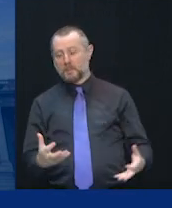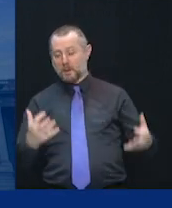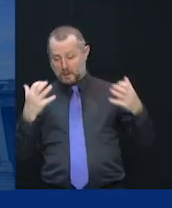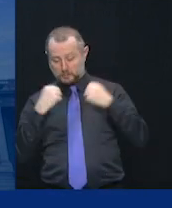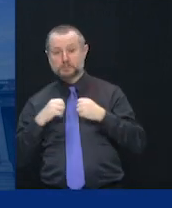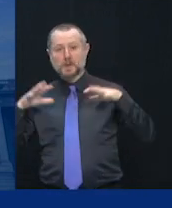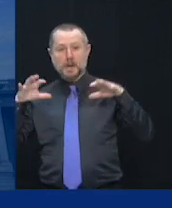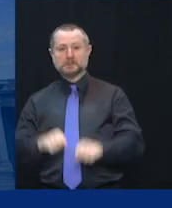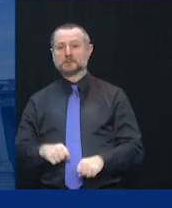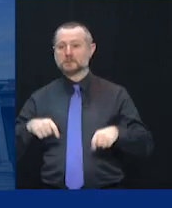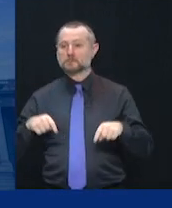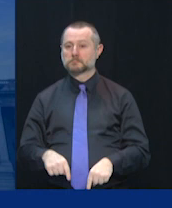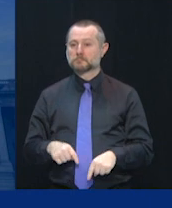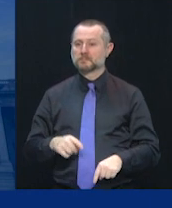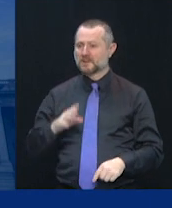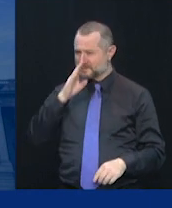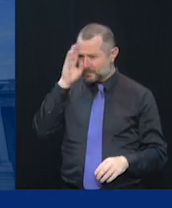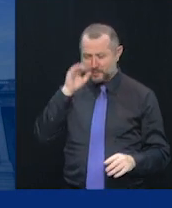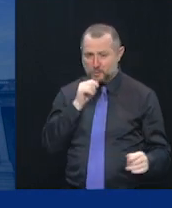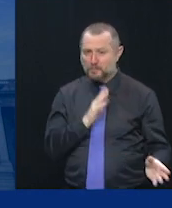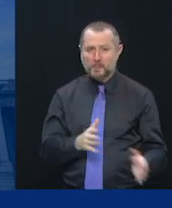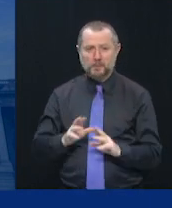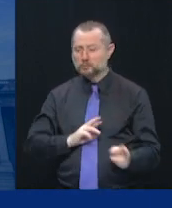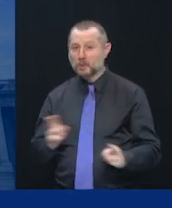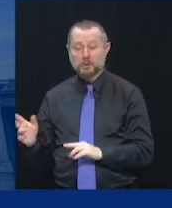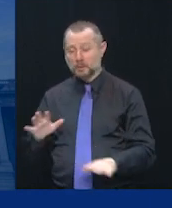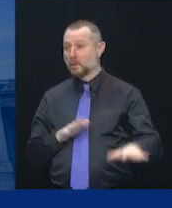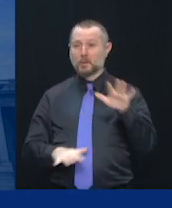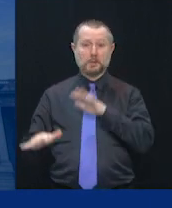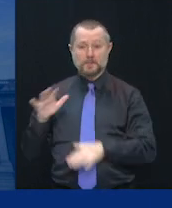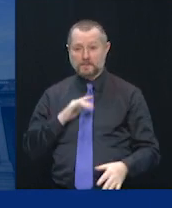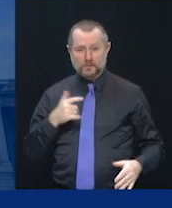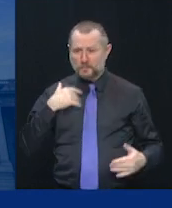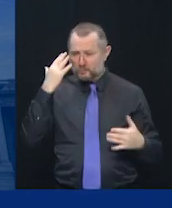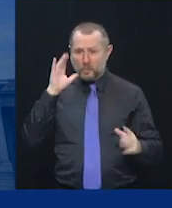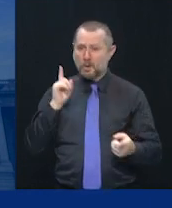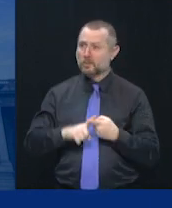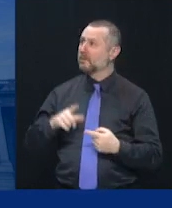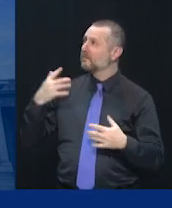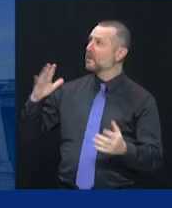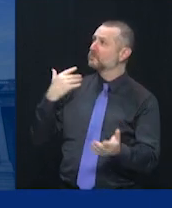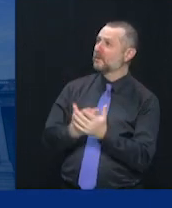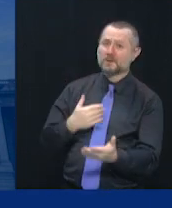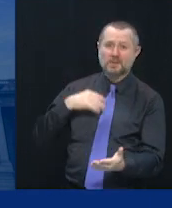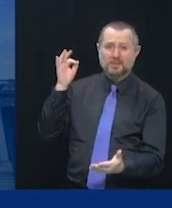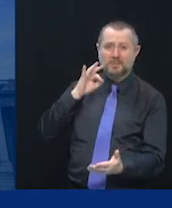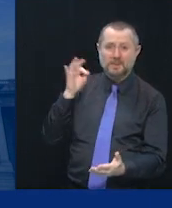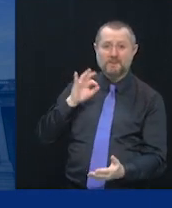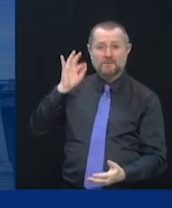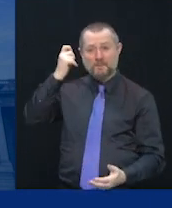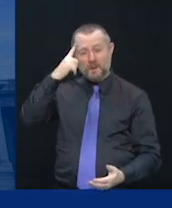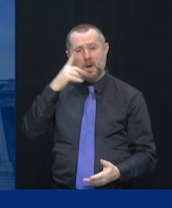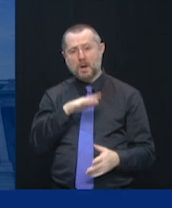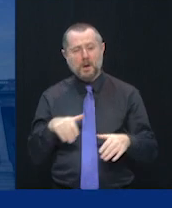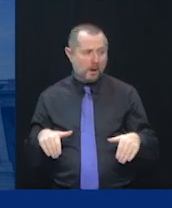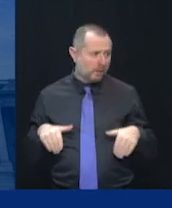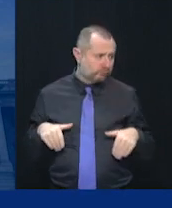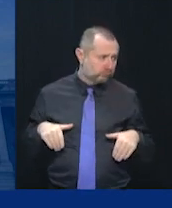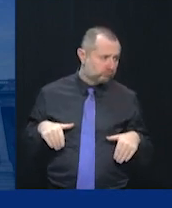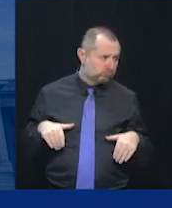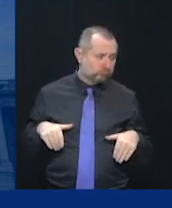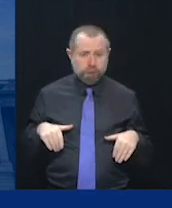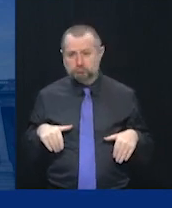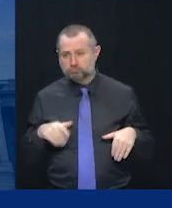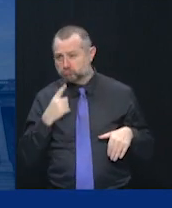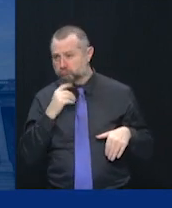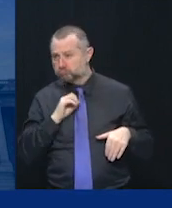We couldn't prepare our people. We didn't even know it was here because the federal government never told us. That's